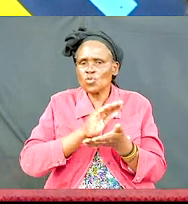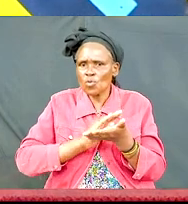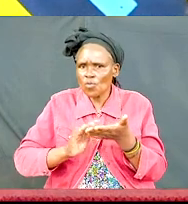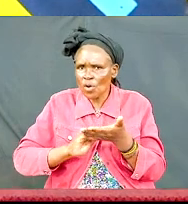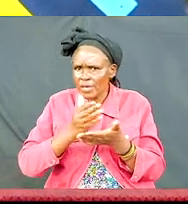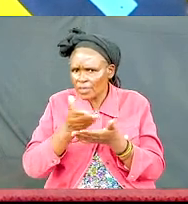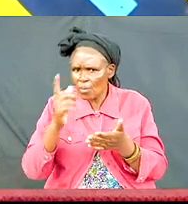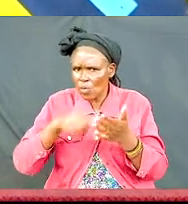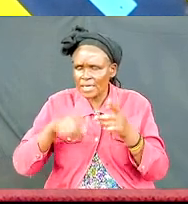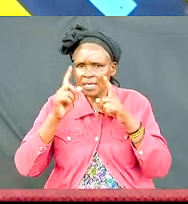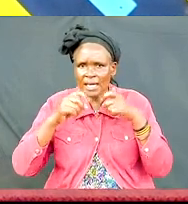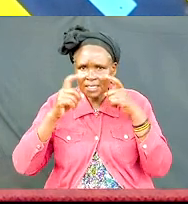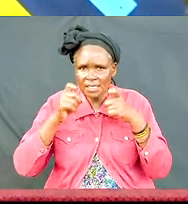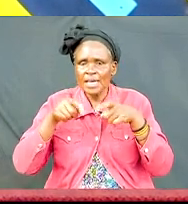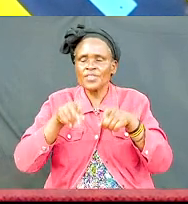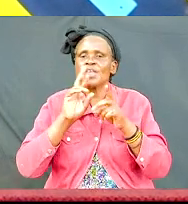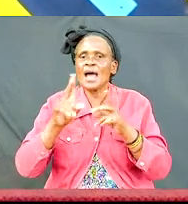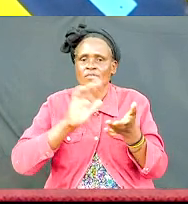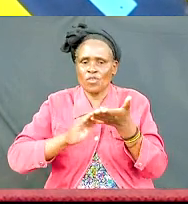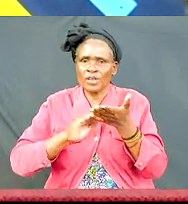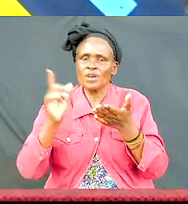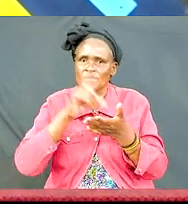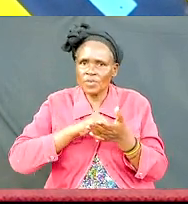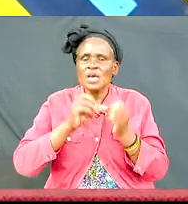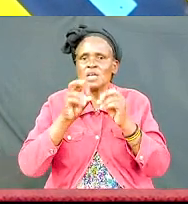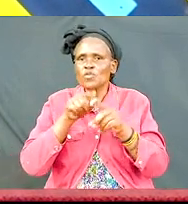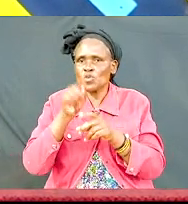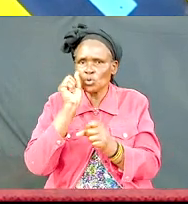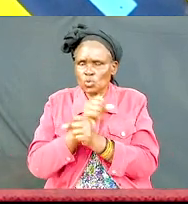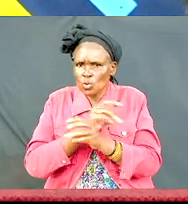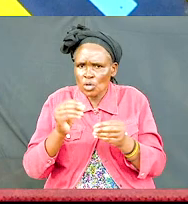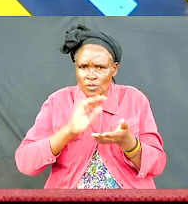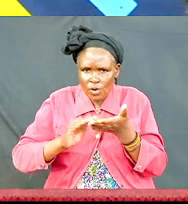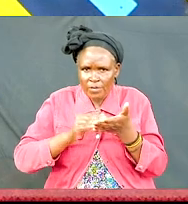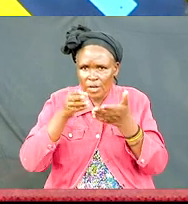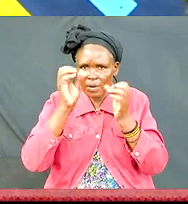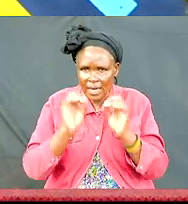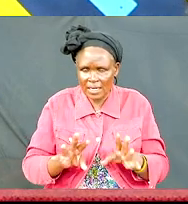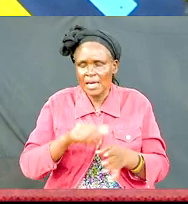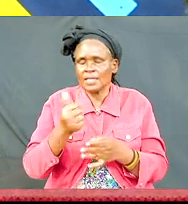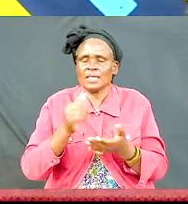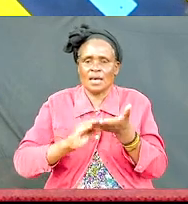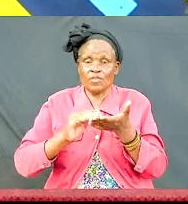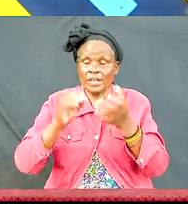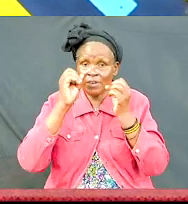his sins, they are forgiven. If you do not forgive them, they are not